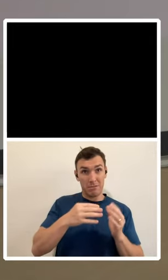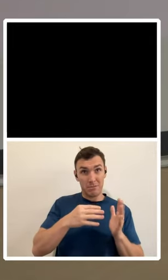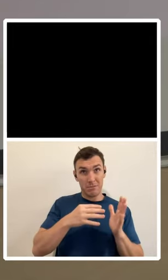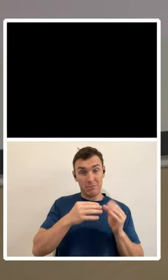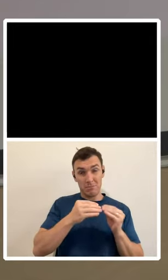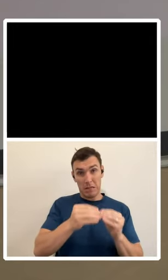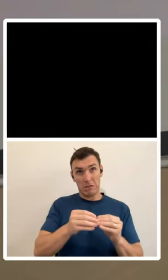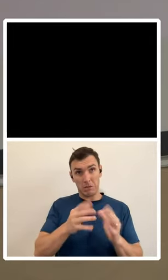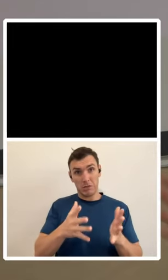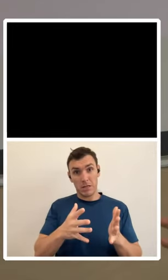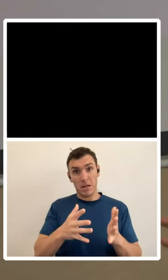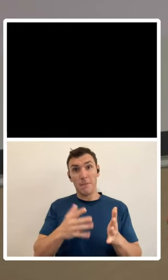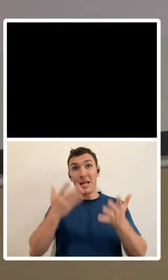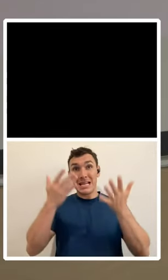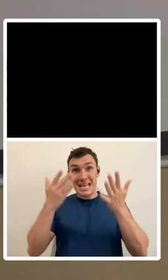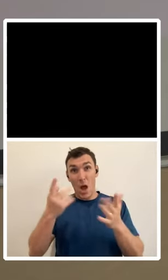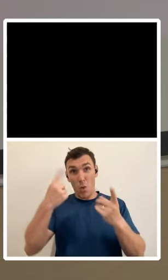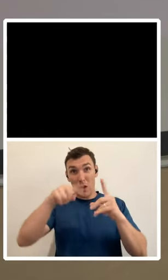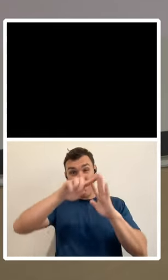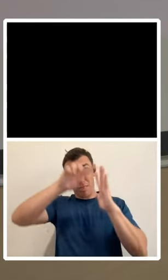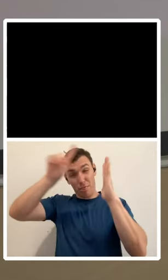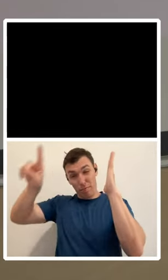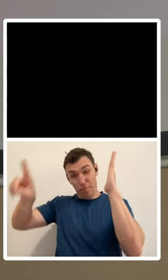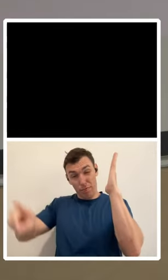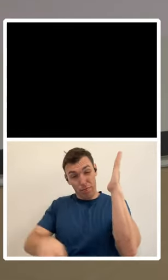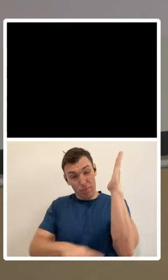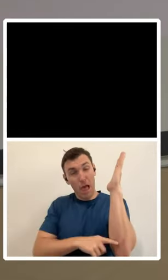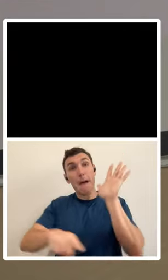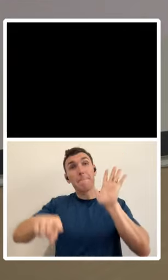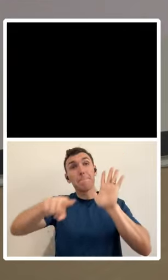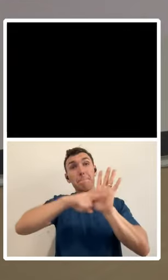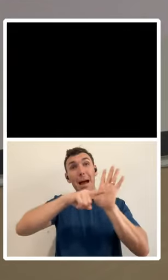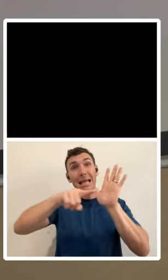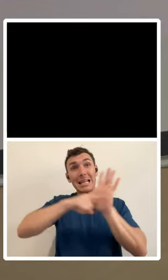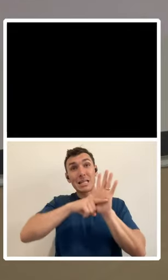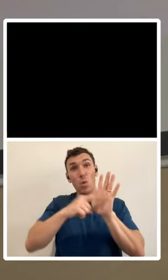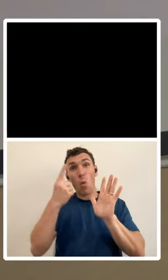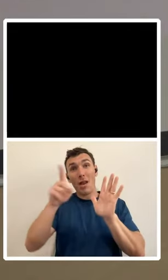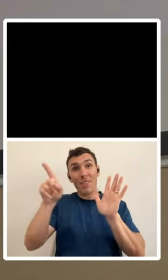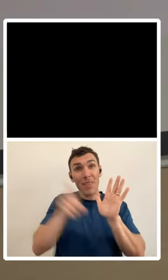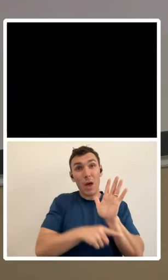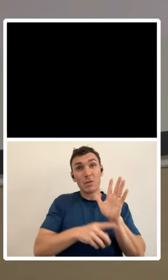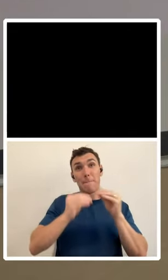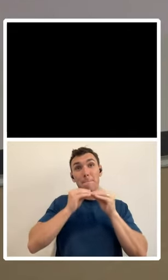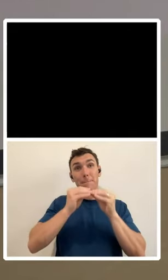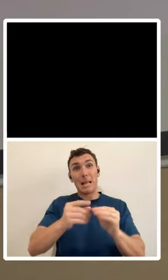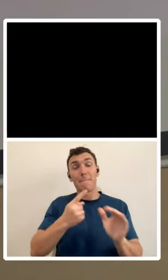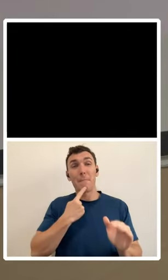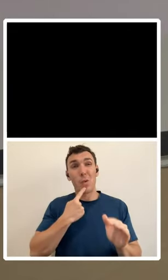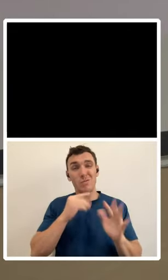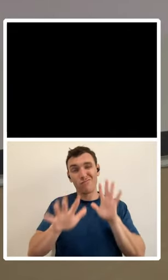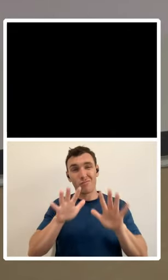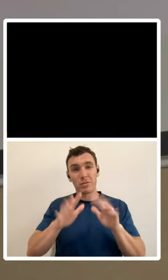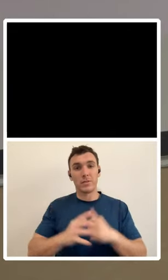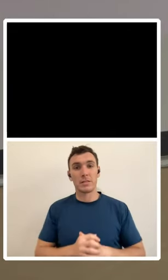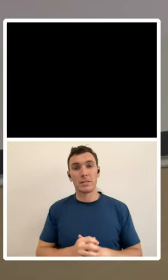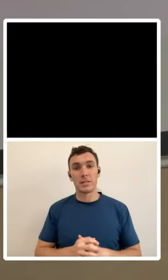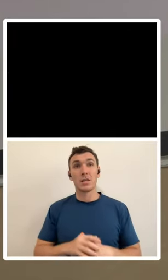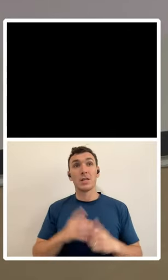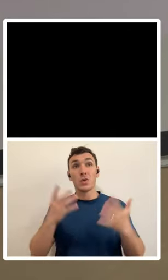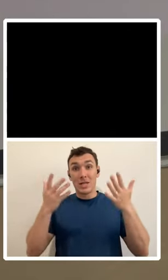billion, right? Yeah. Past 40 years, basically, the assets of this country have been stripped away from us as a nation. And I see